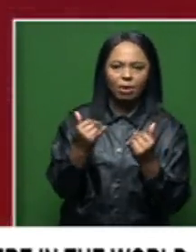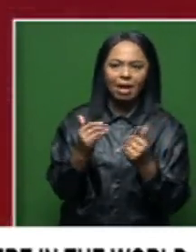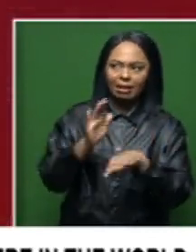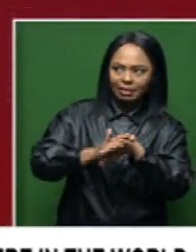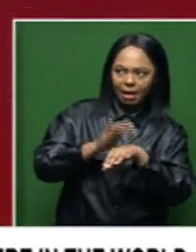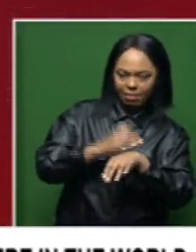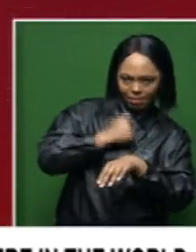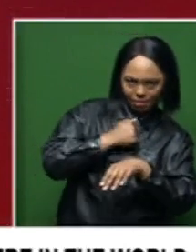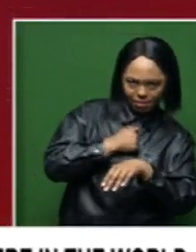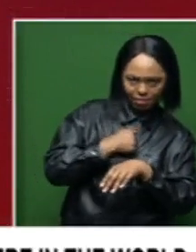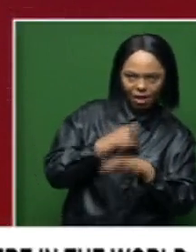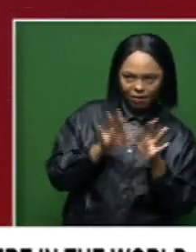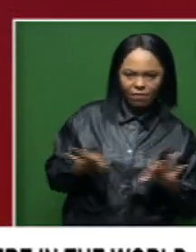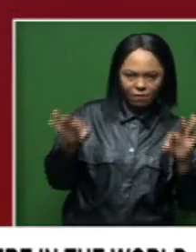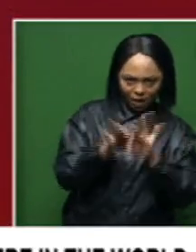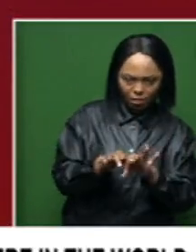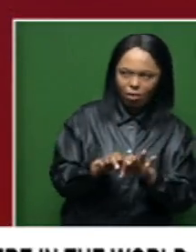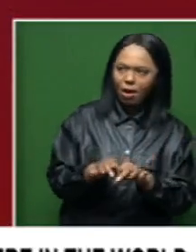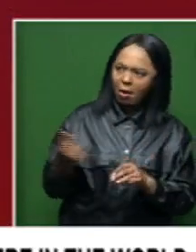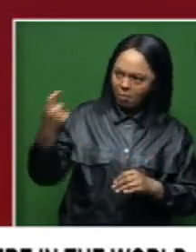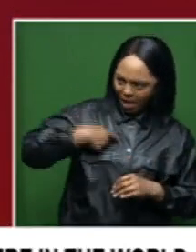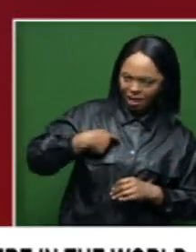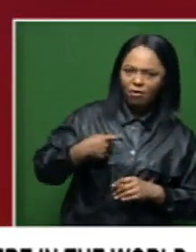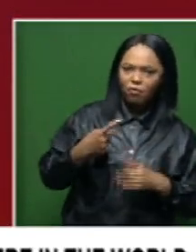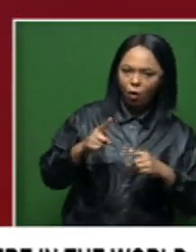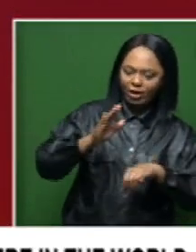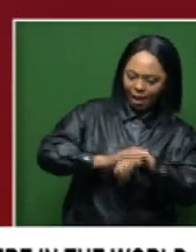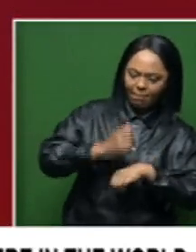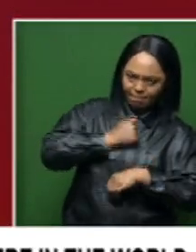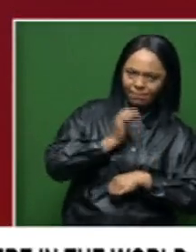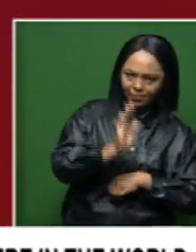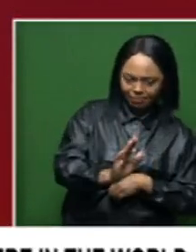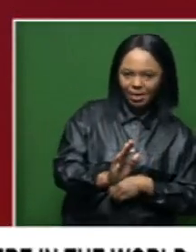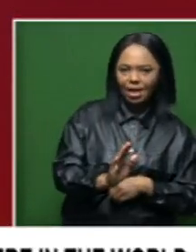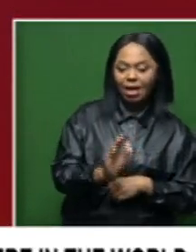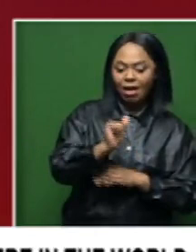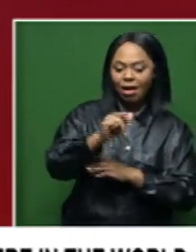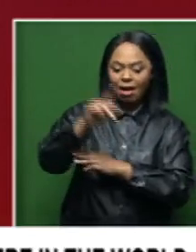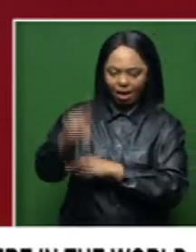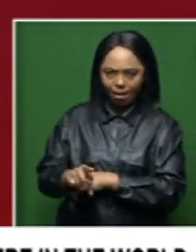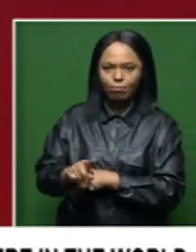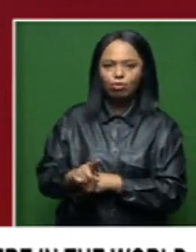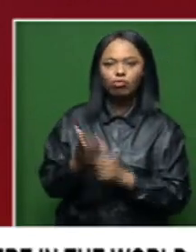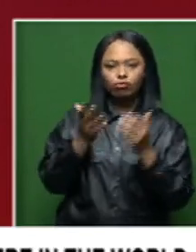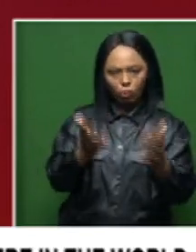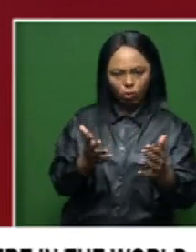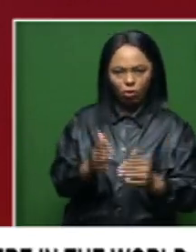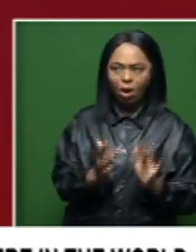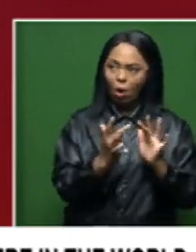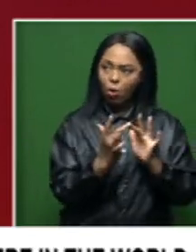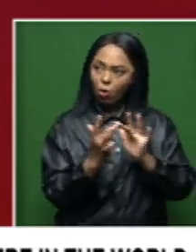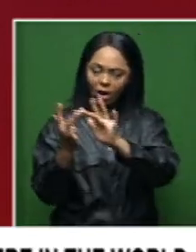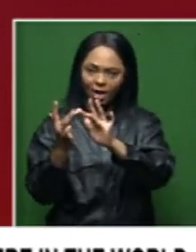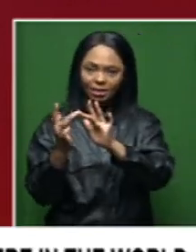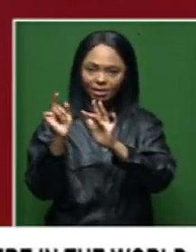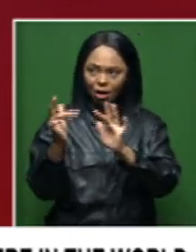you should be able to pay for it, right? Therefore, the platform allows just for that. So the connections are